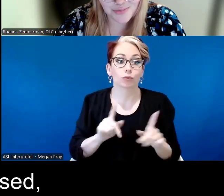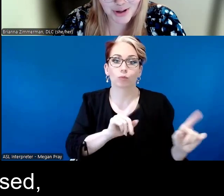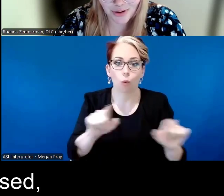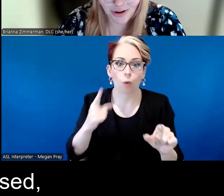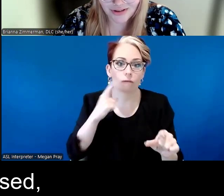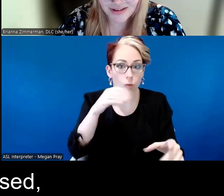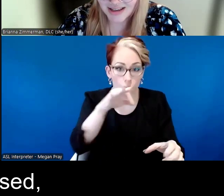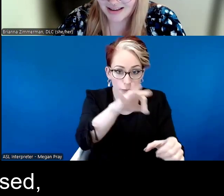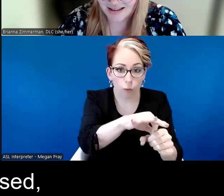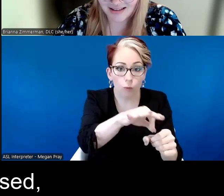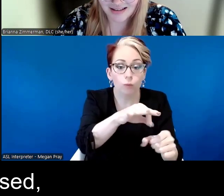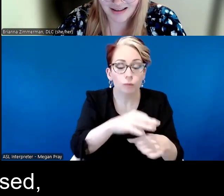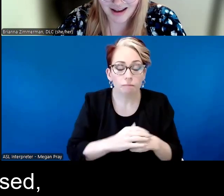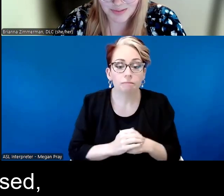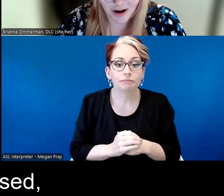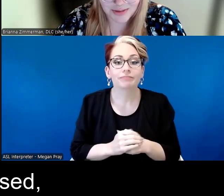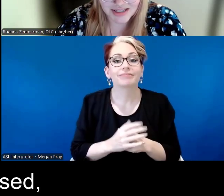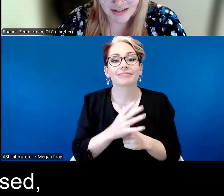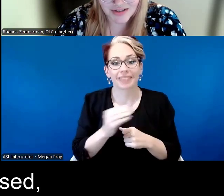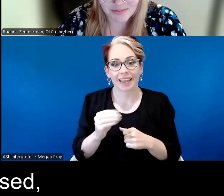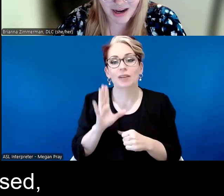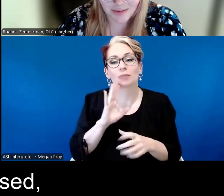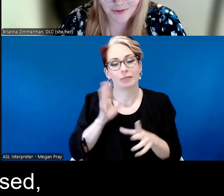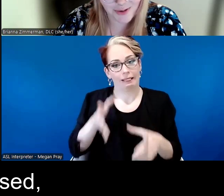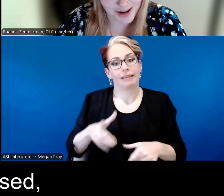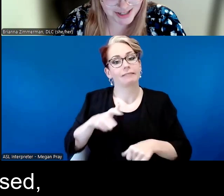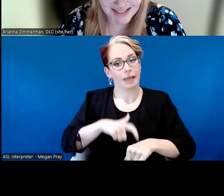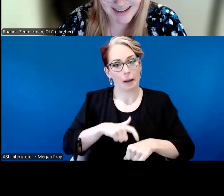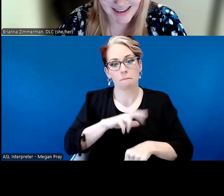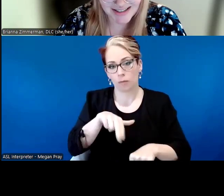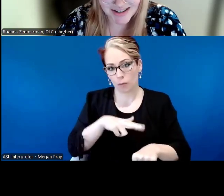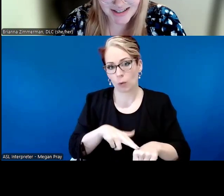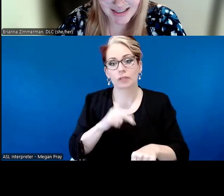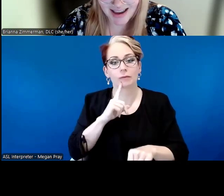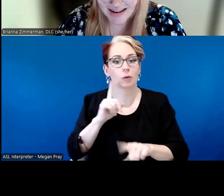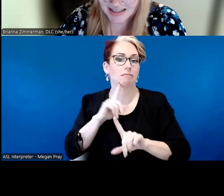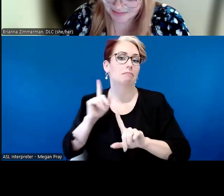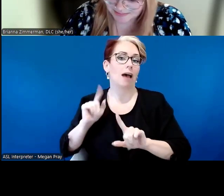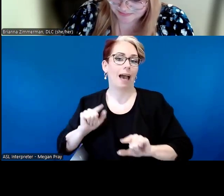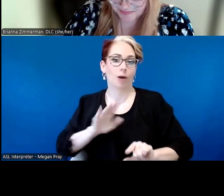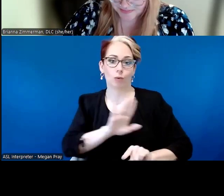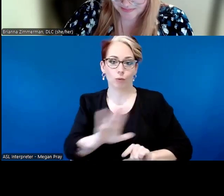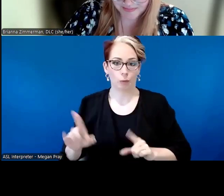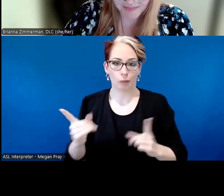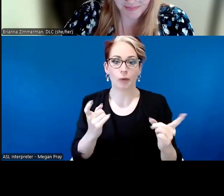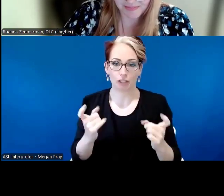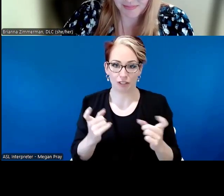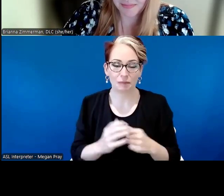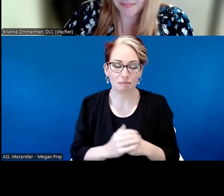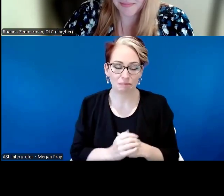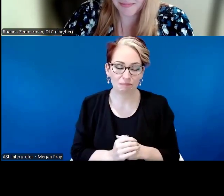and then we will, as promised, leave some time for questions and answers at the end.